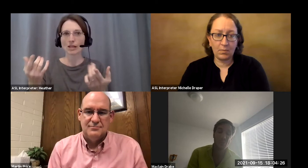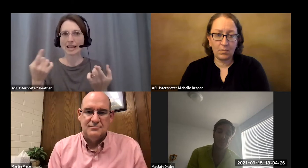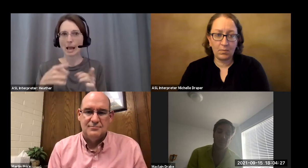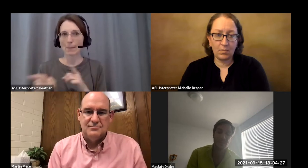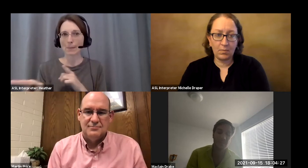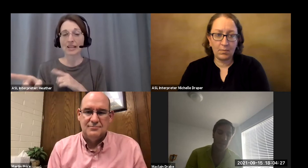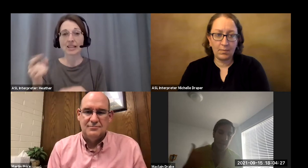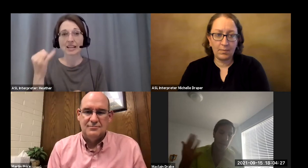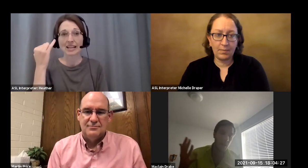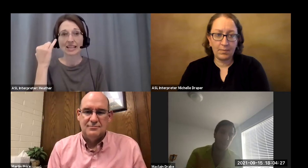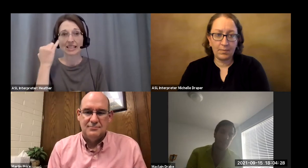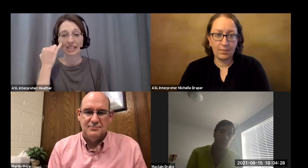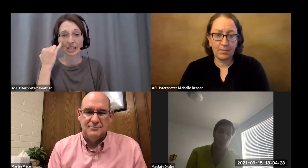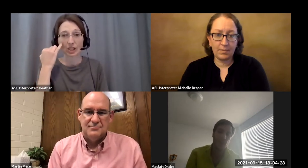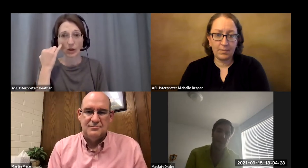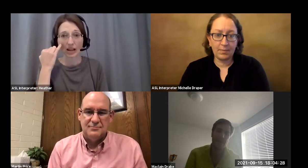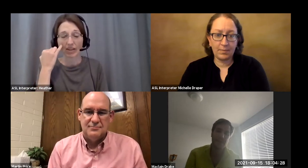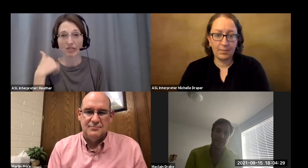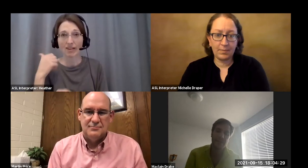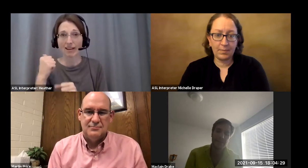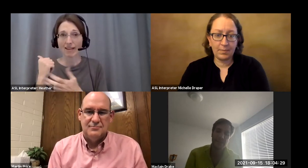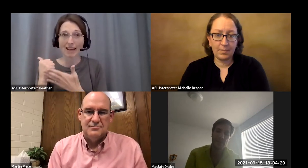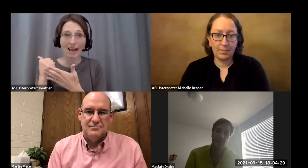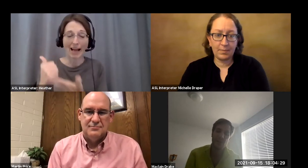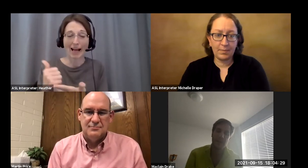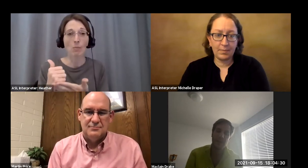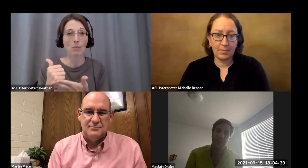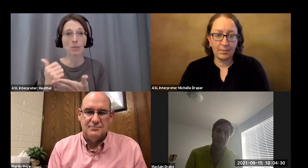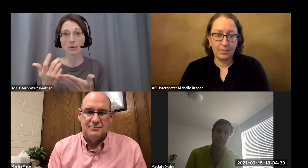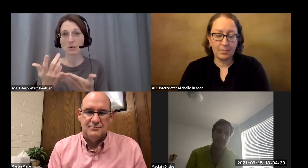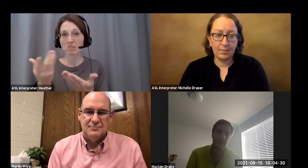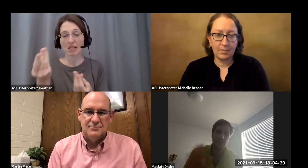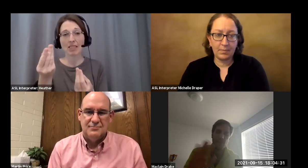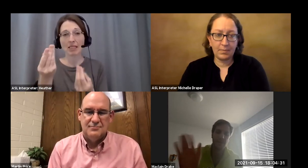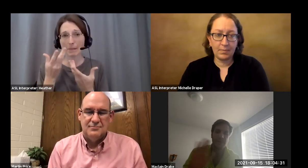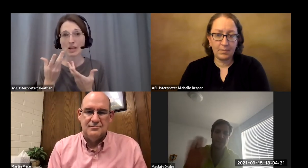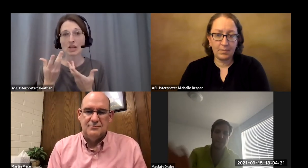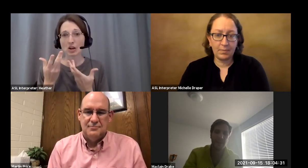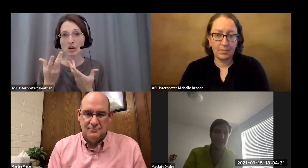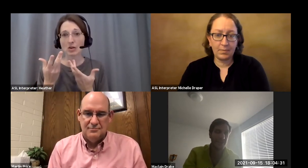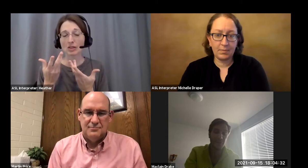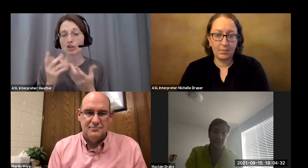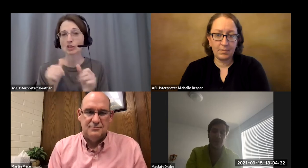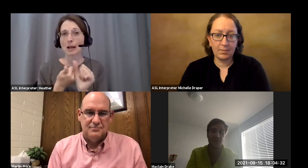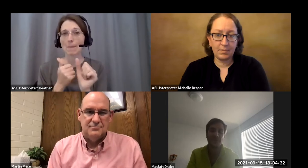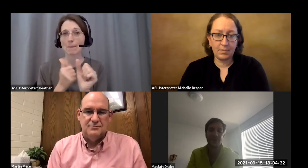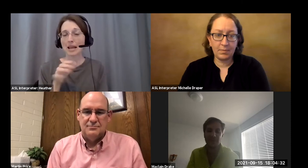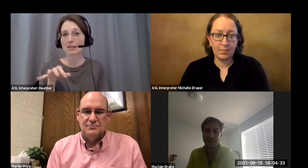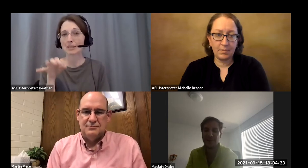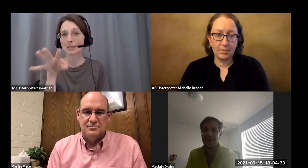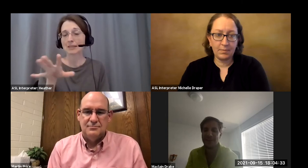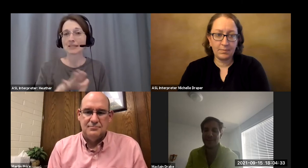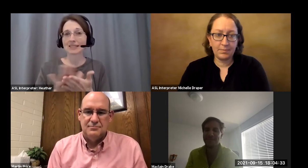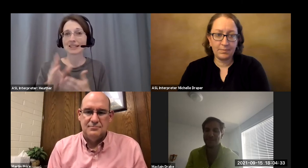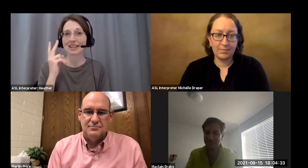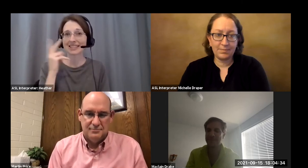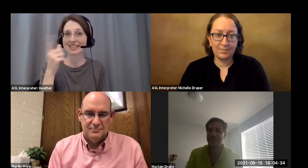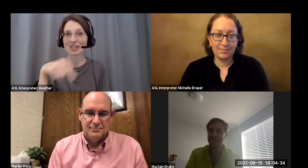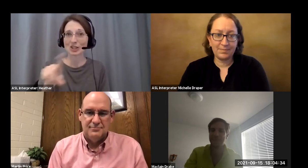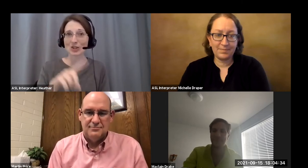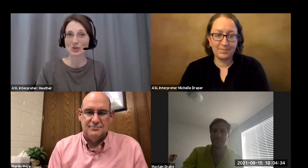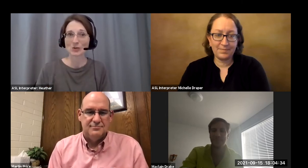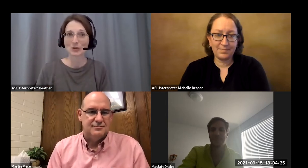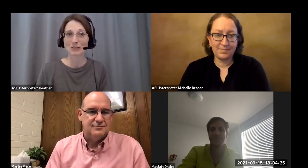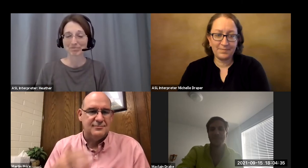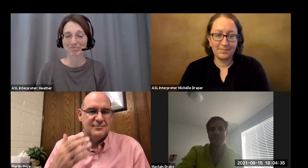I can do to help with that, just let me know. But yeah, I just wanted to give some updates, and it's always nice to see all of you.